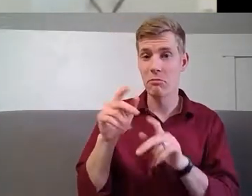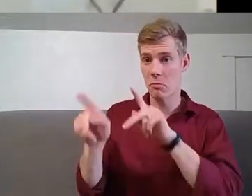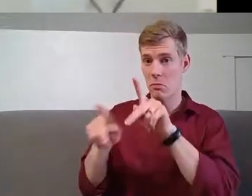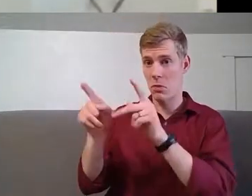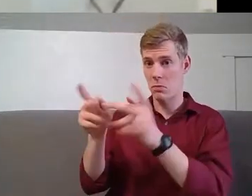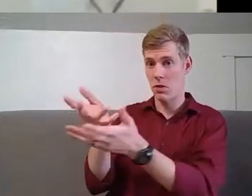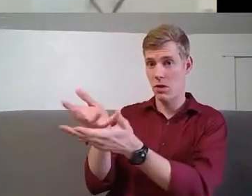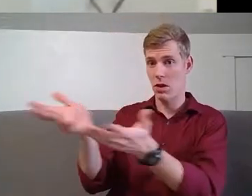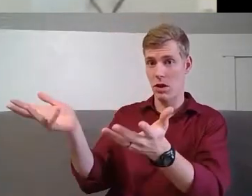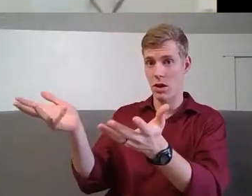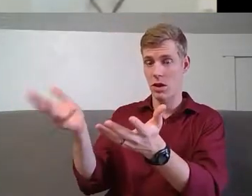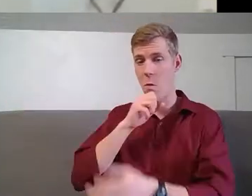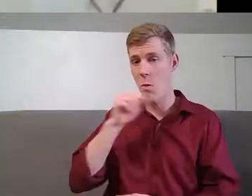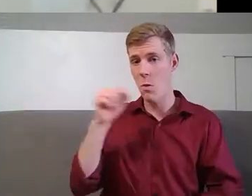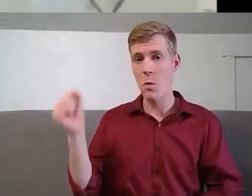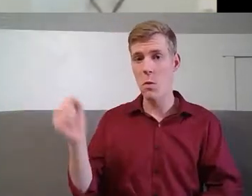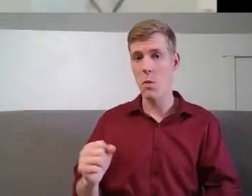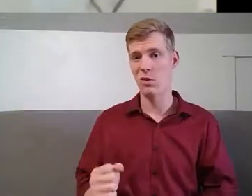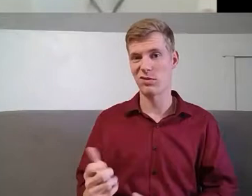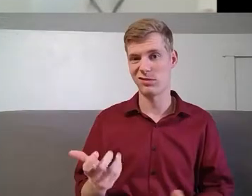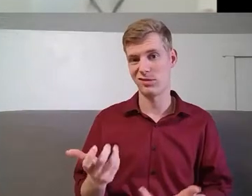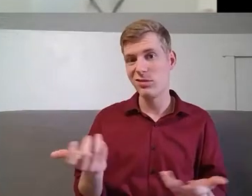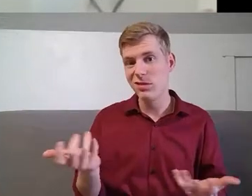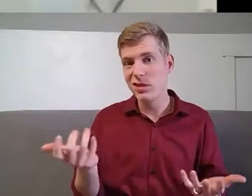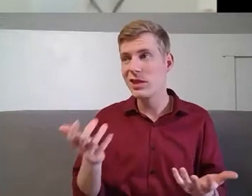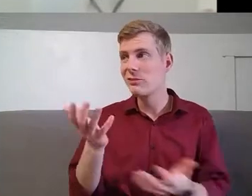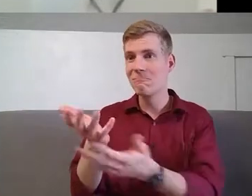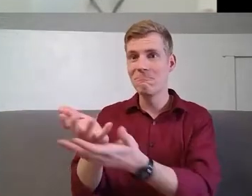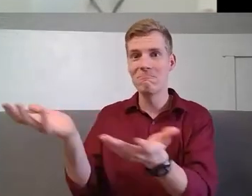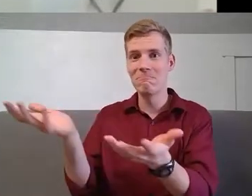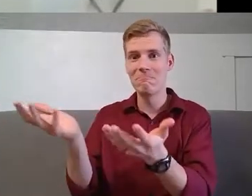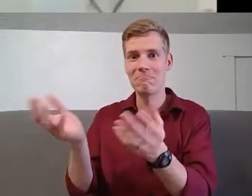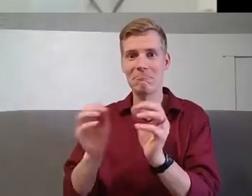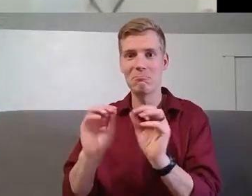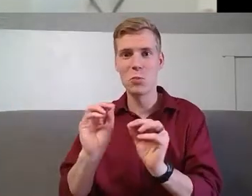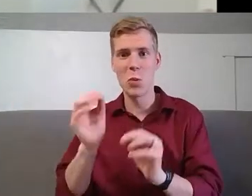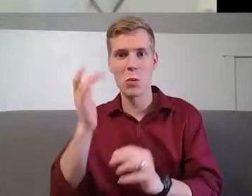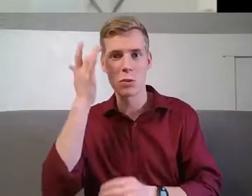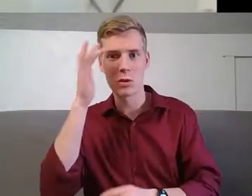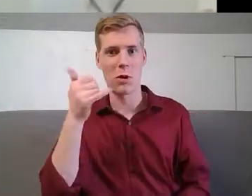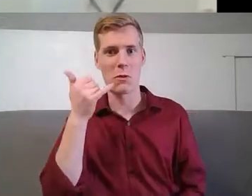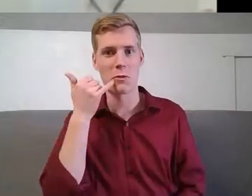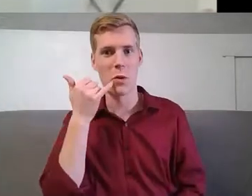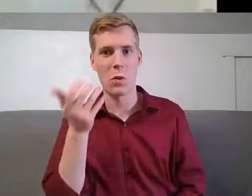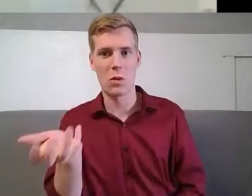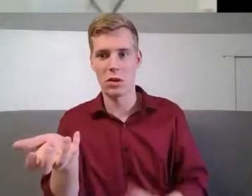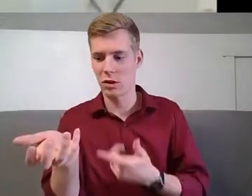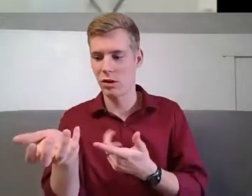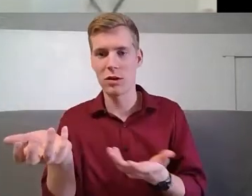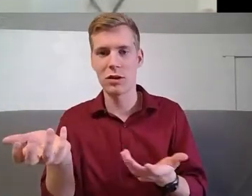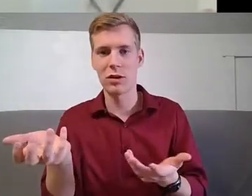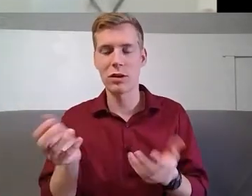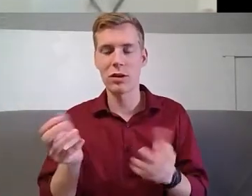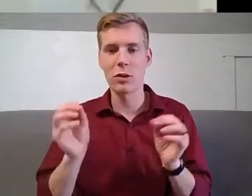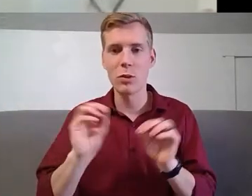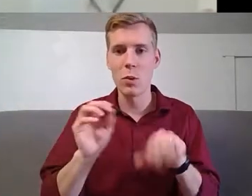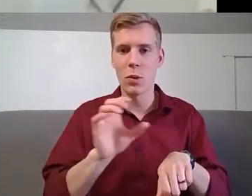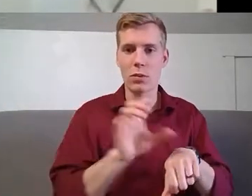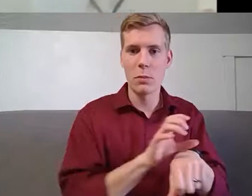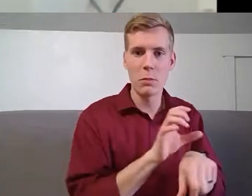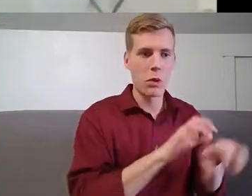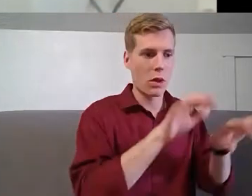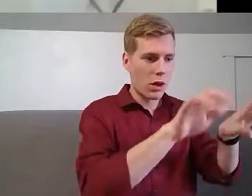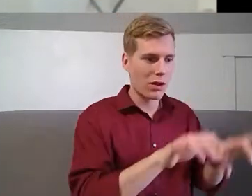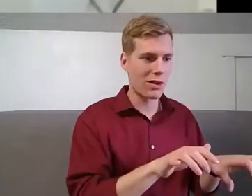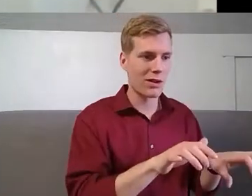large number of elderly who don't have smartphones, who don't have computers,